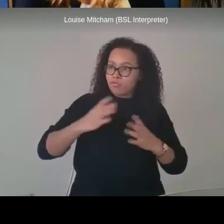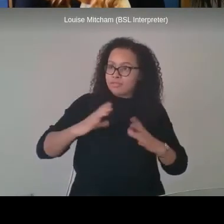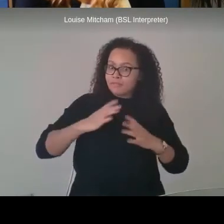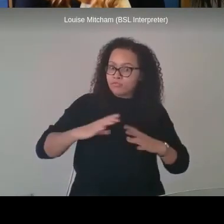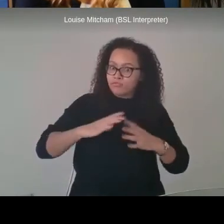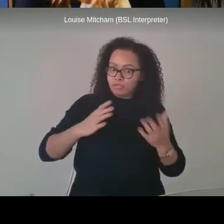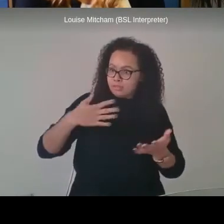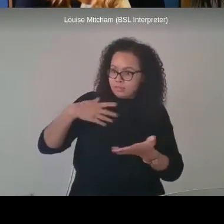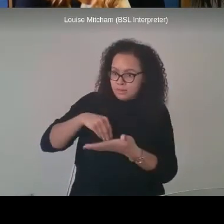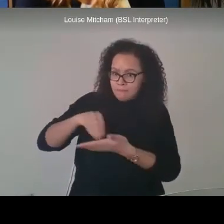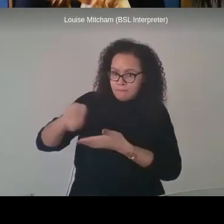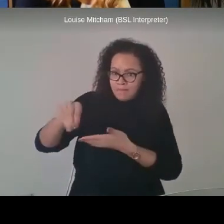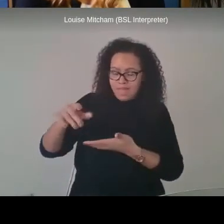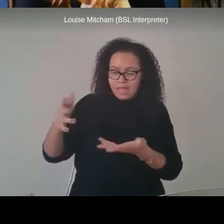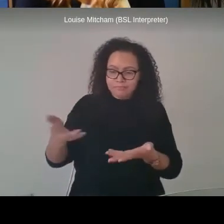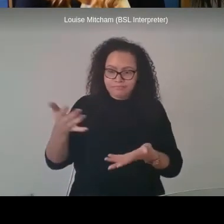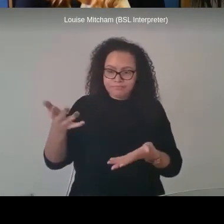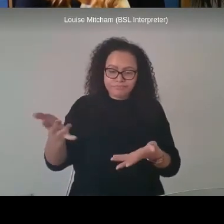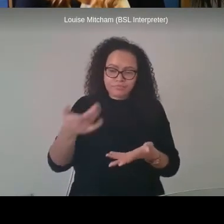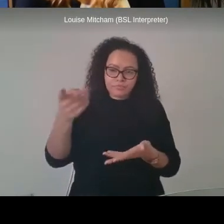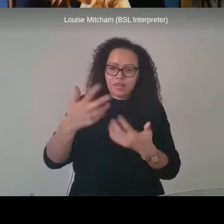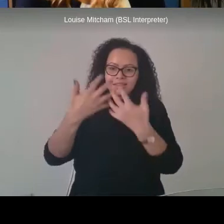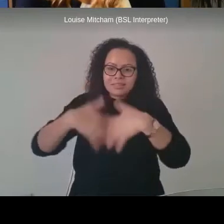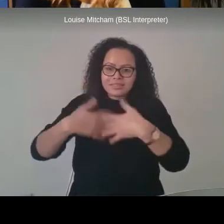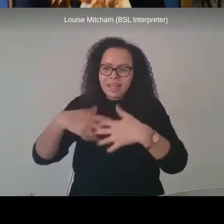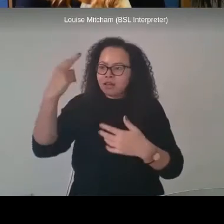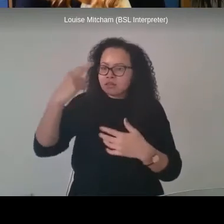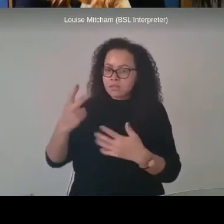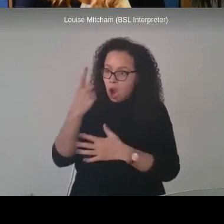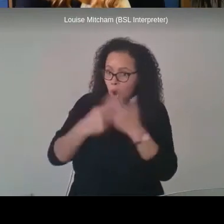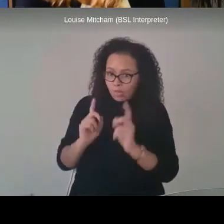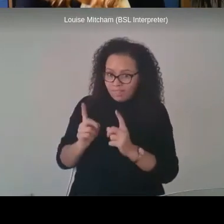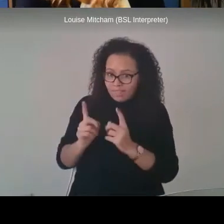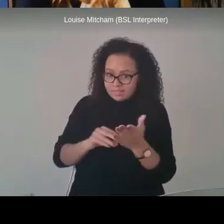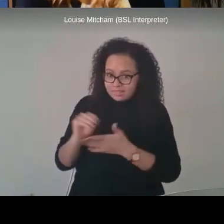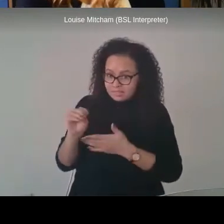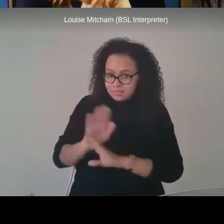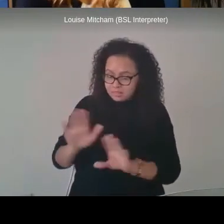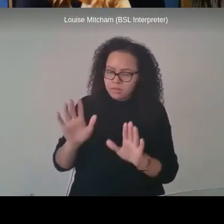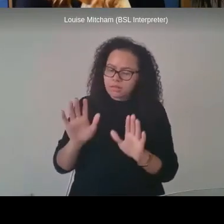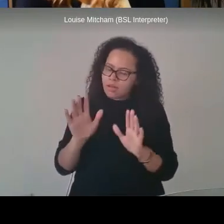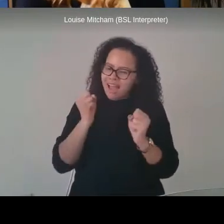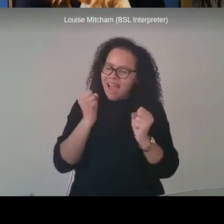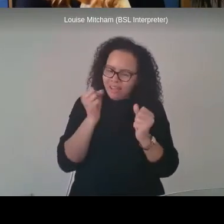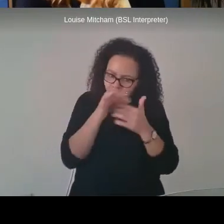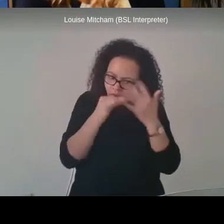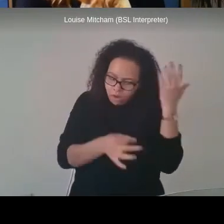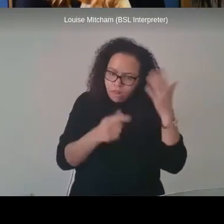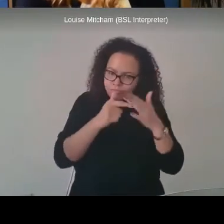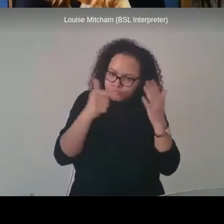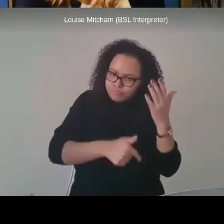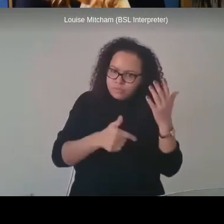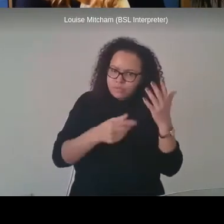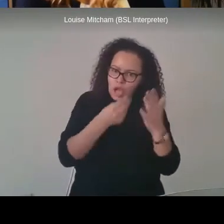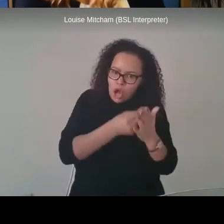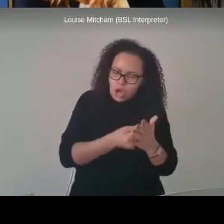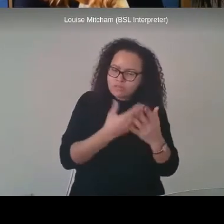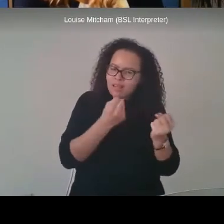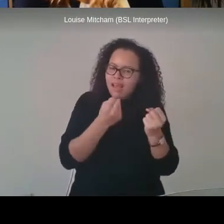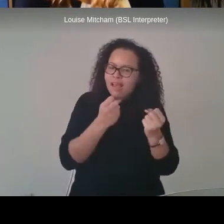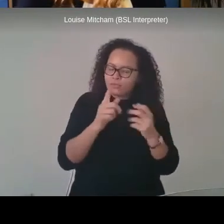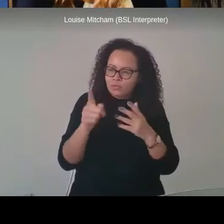paying to the tech designers. It's not. It's actually a load of other stuff that's around the scenes. So just really make sure